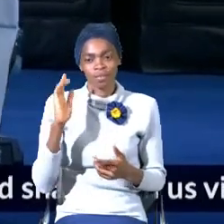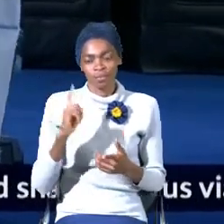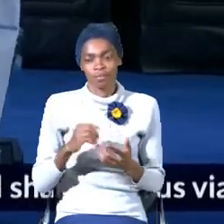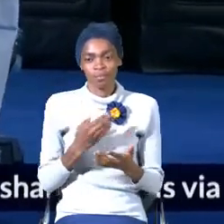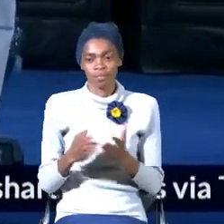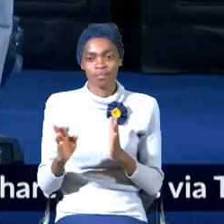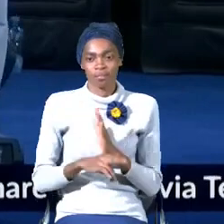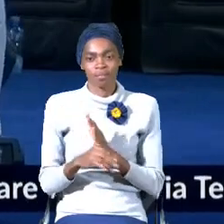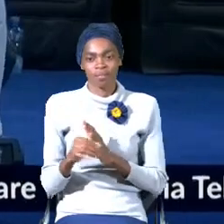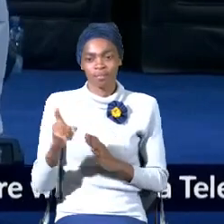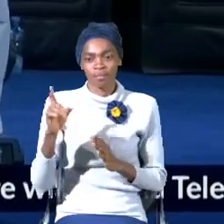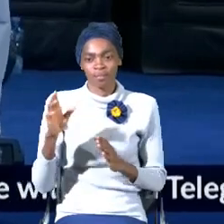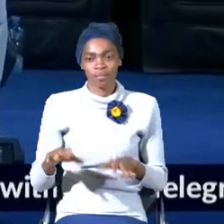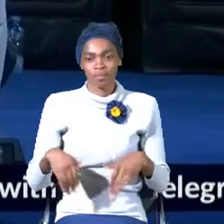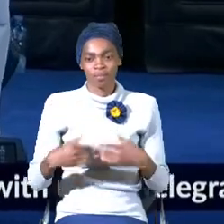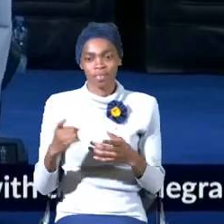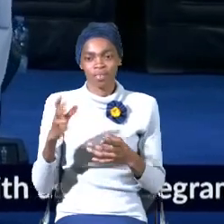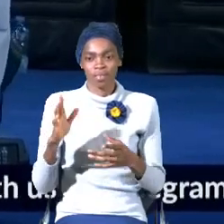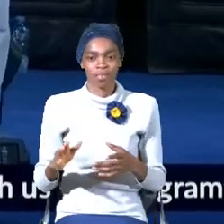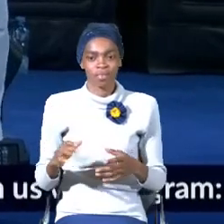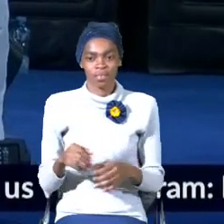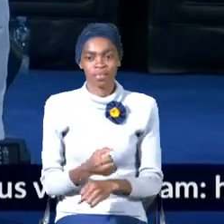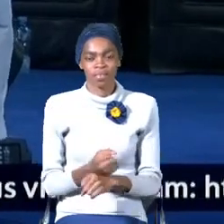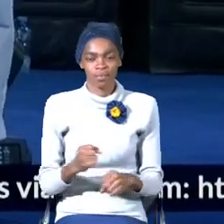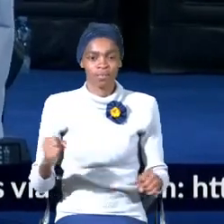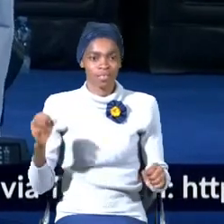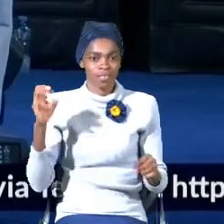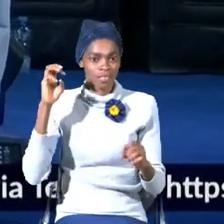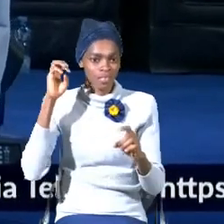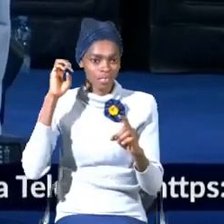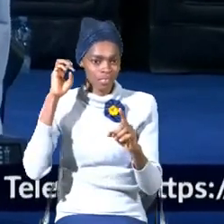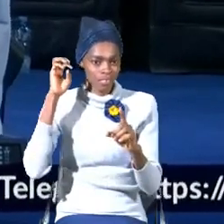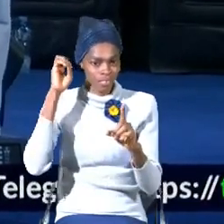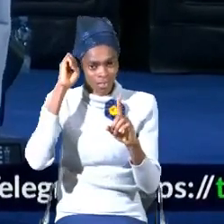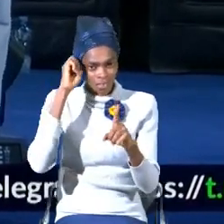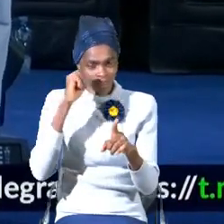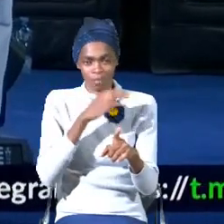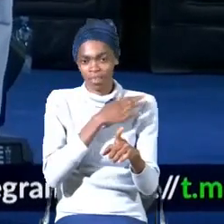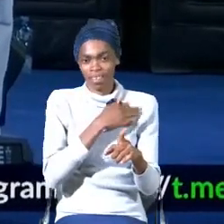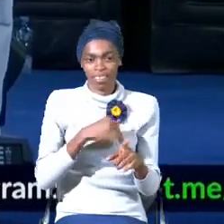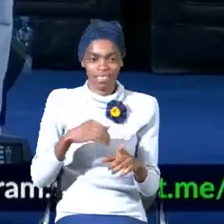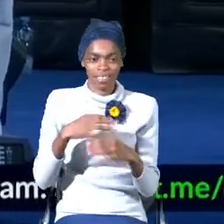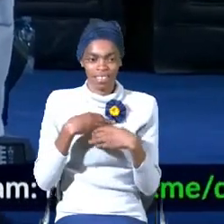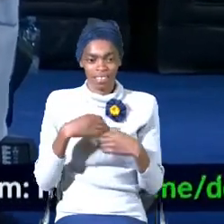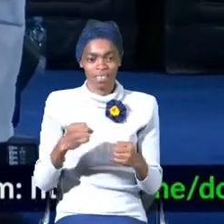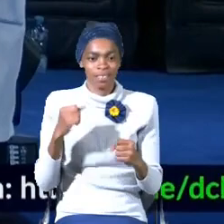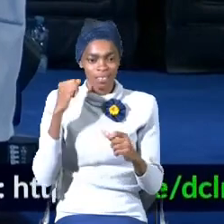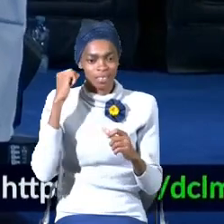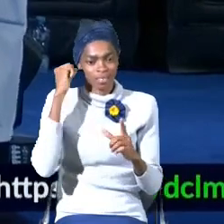God saved him and healed him. Let's hear his testimony.